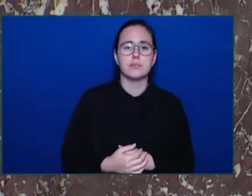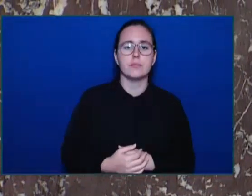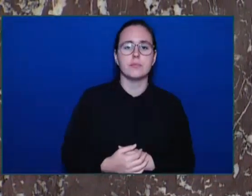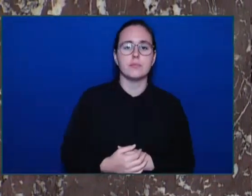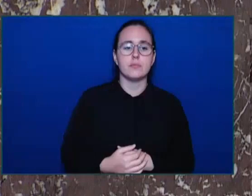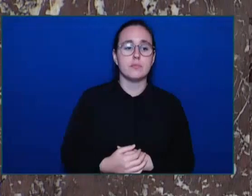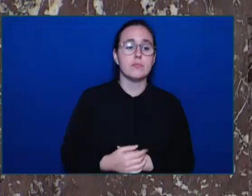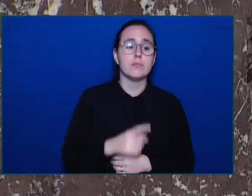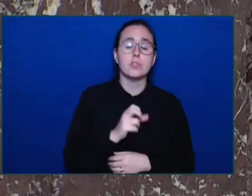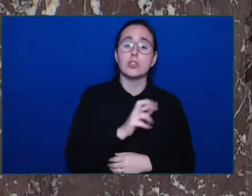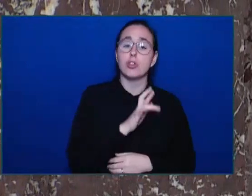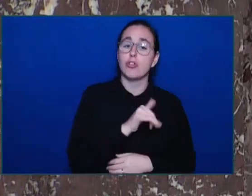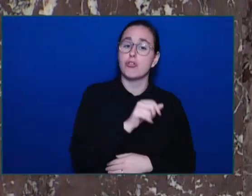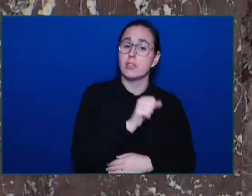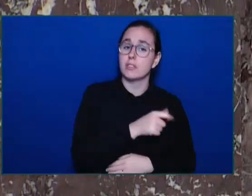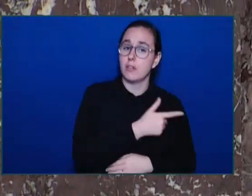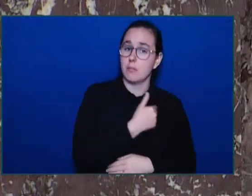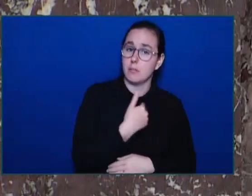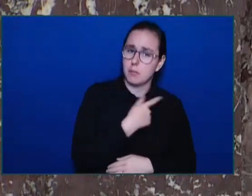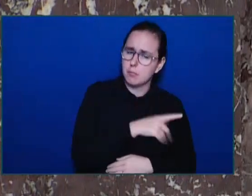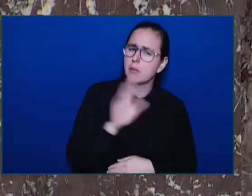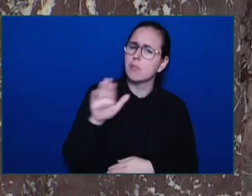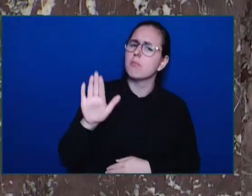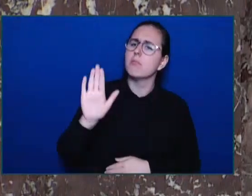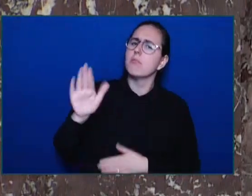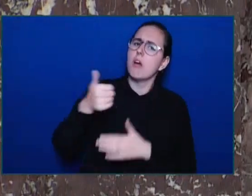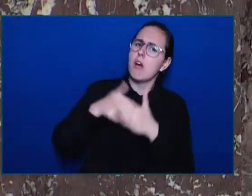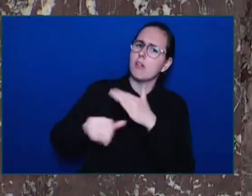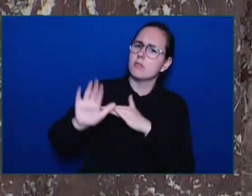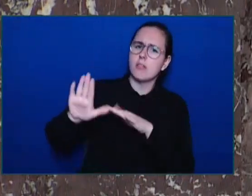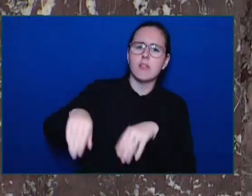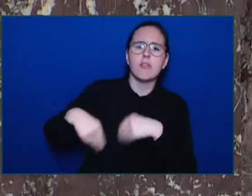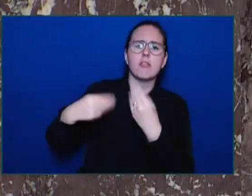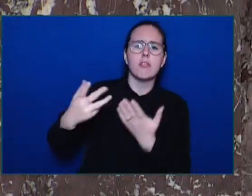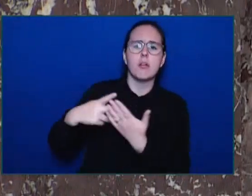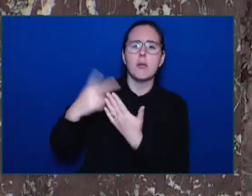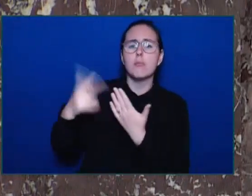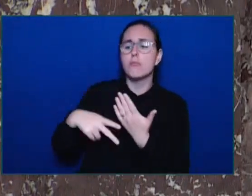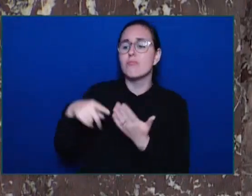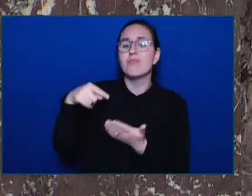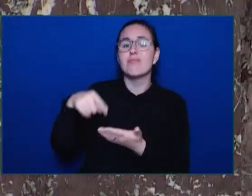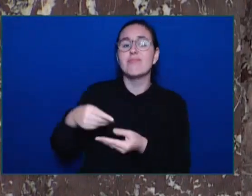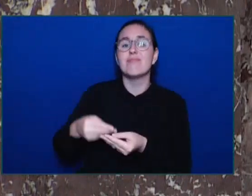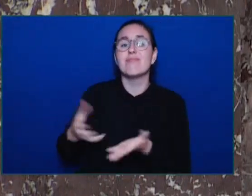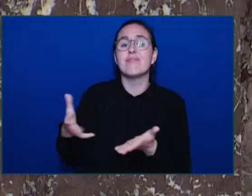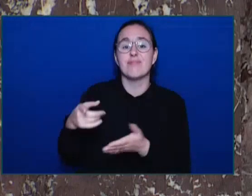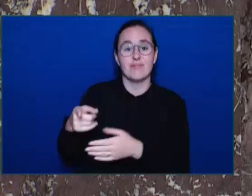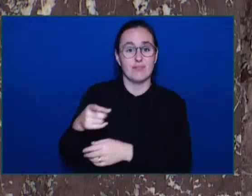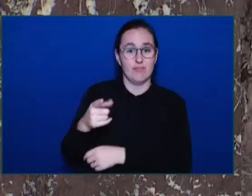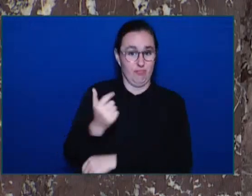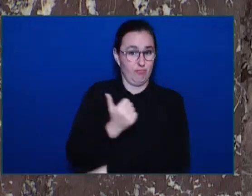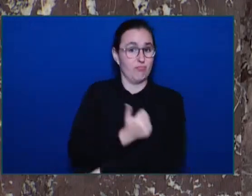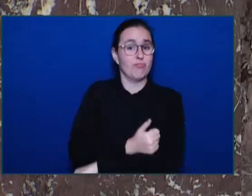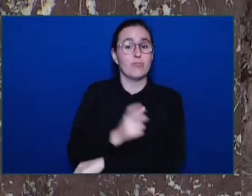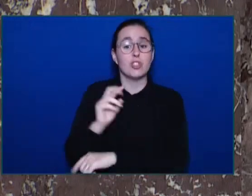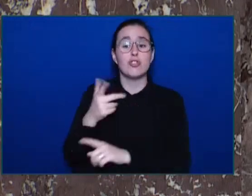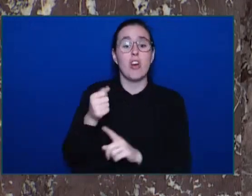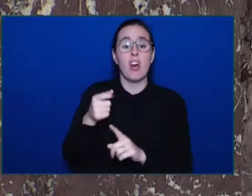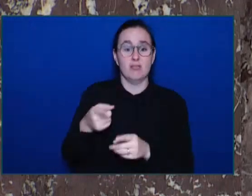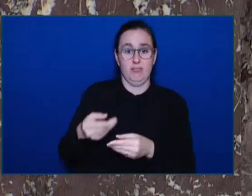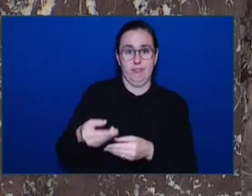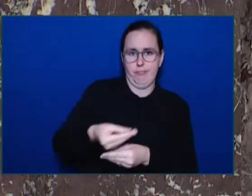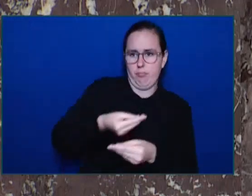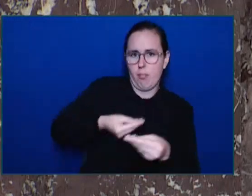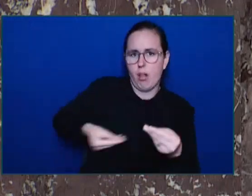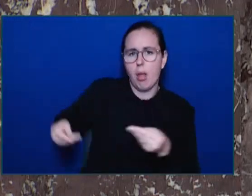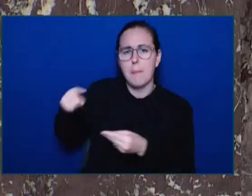being increasingly resold on the black market under the street name Dillies. Dillies are 5 times more powerful than heroin and carry significant